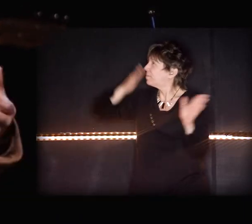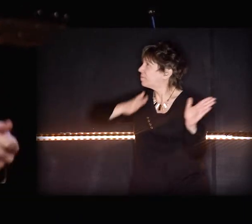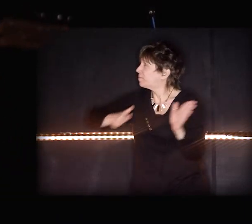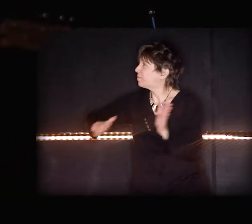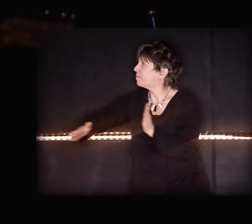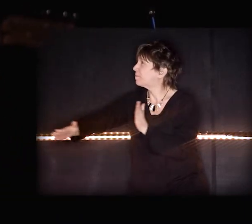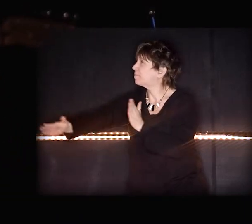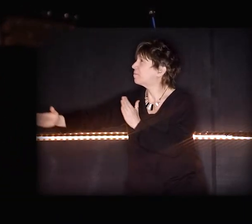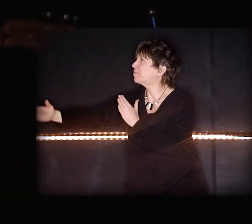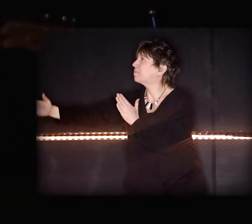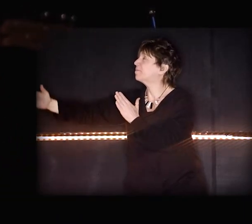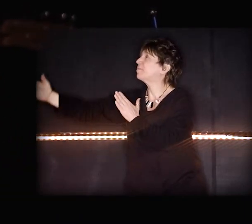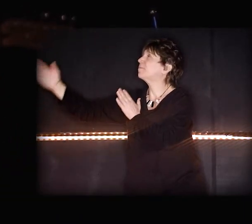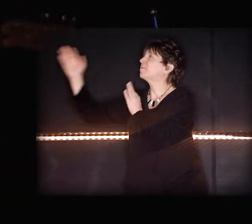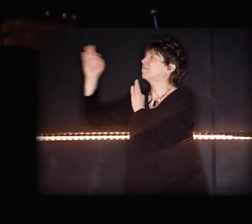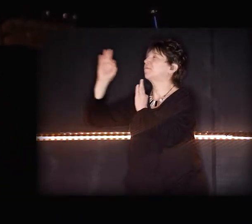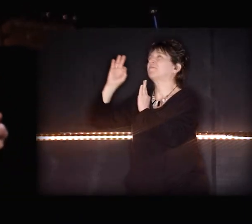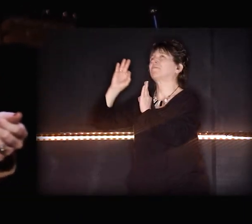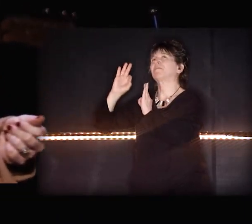Give me wisdom,